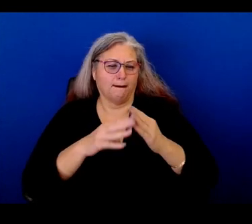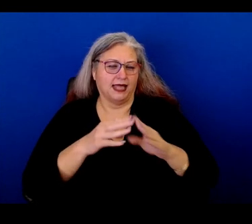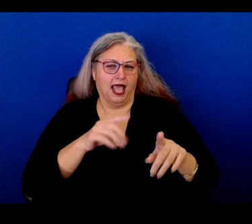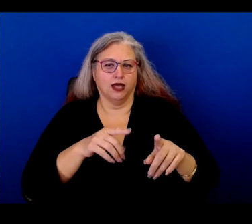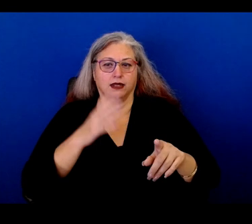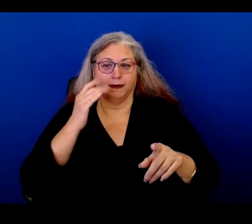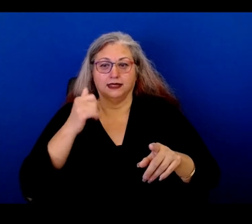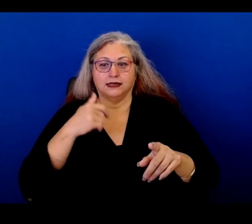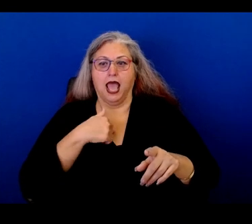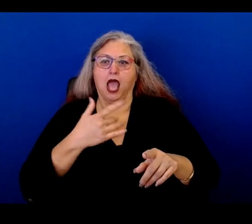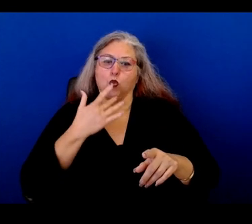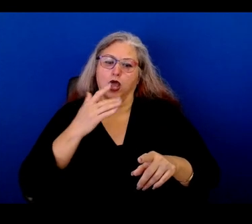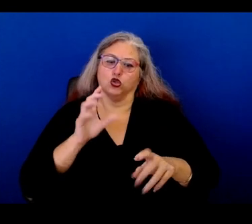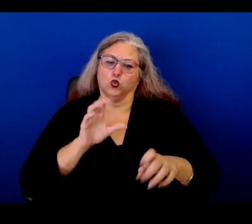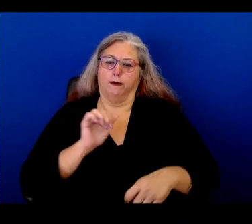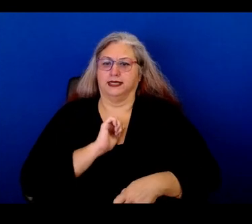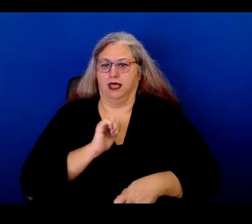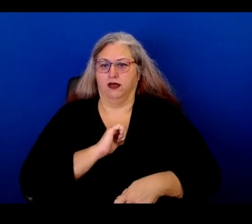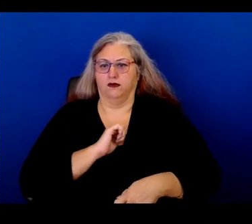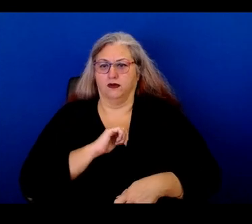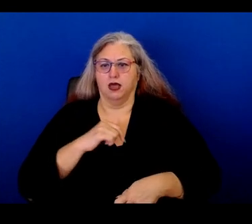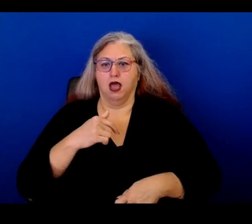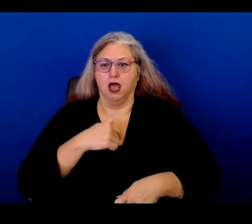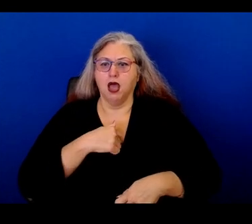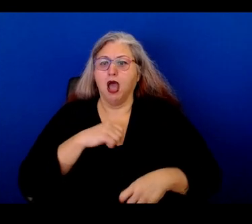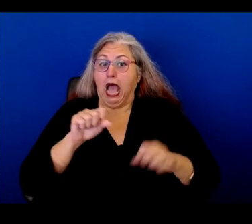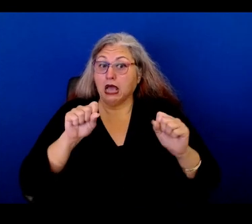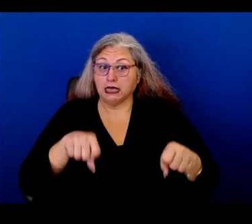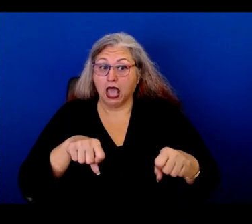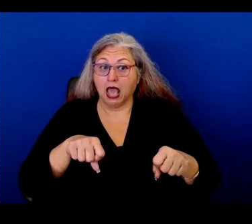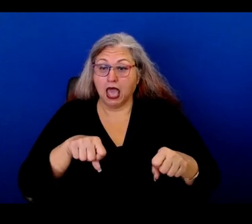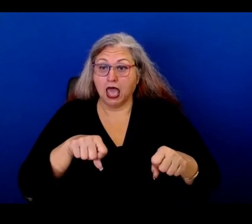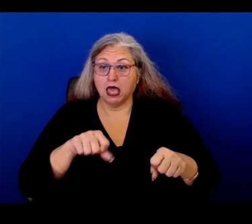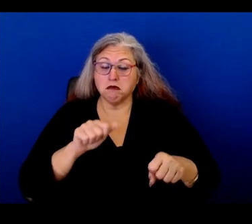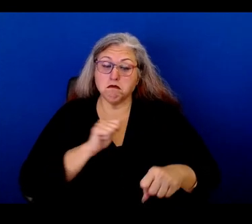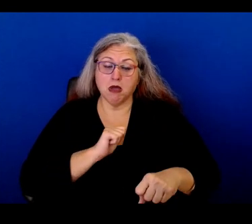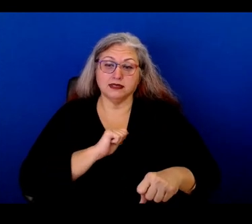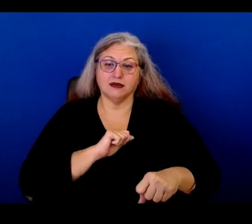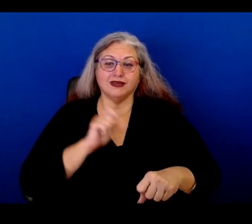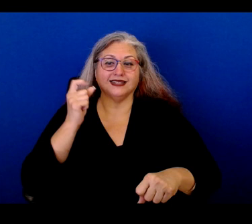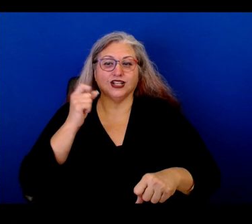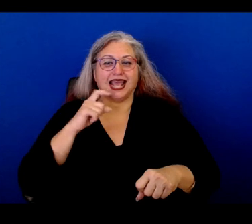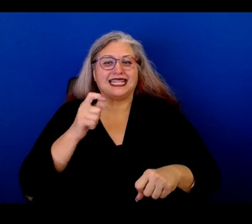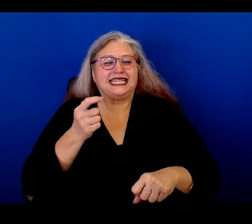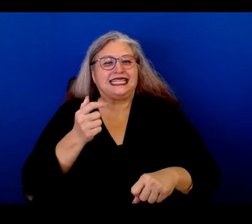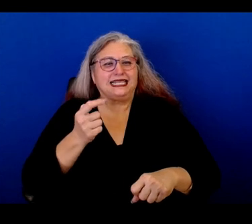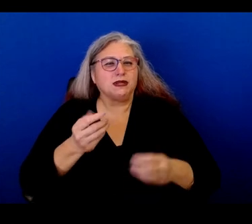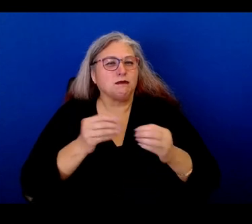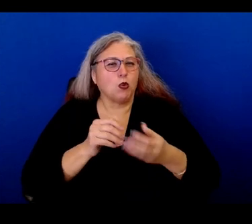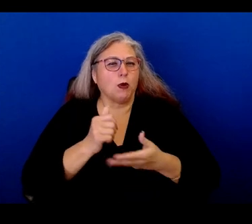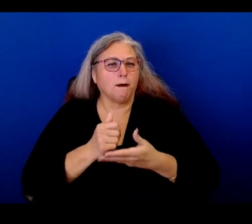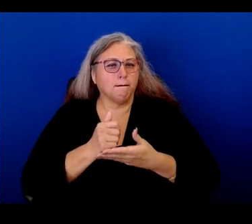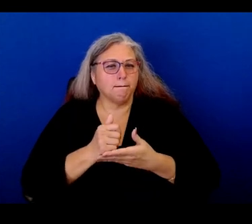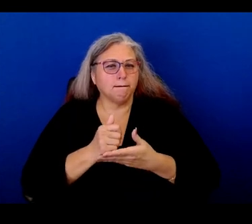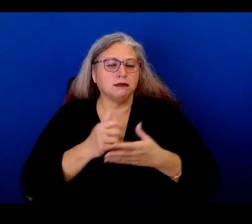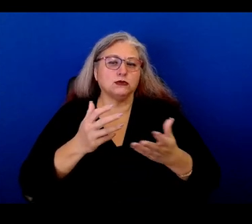town, because I want to do them myself, and I can do them myself. It's just I need a little bit more help.